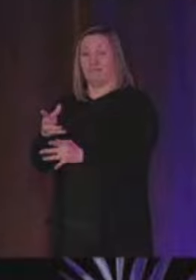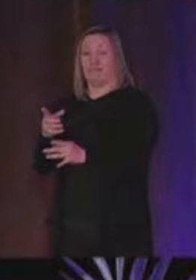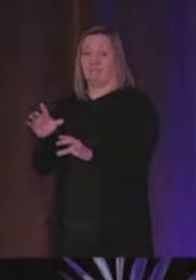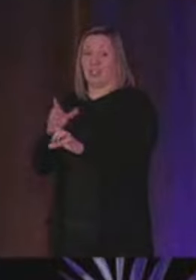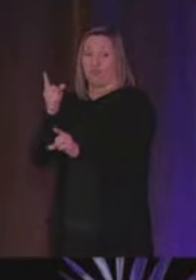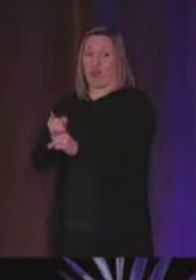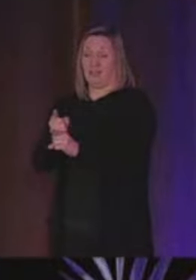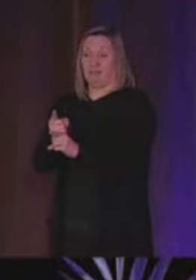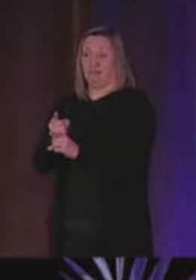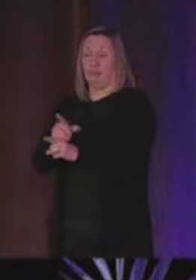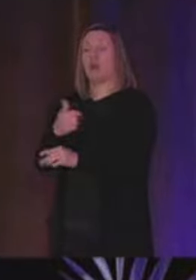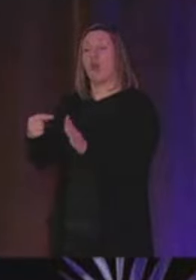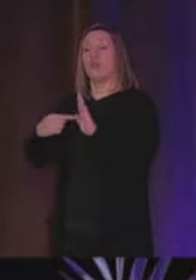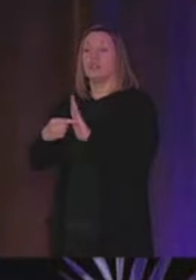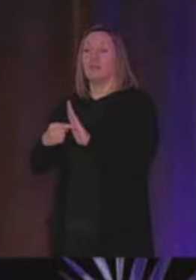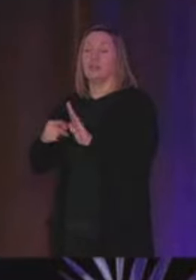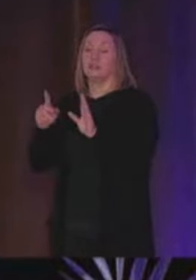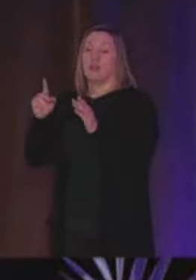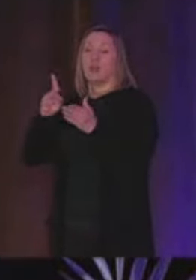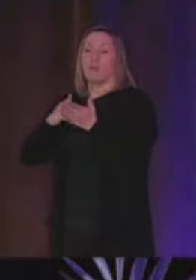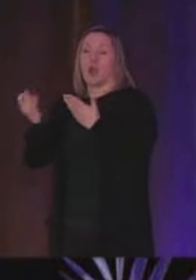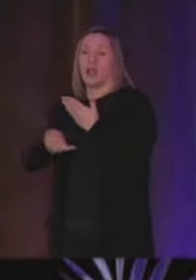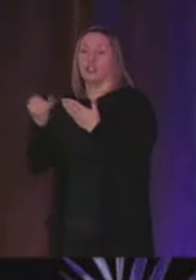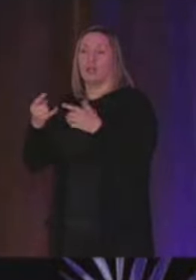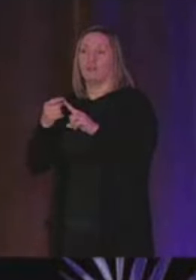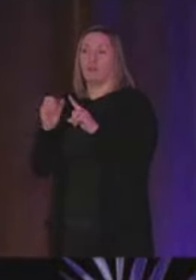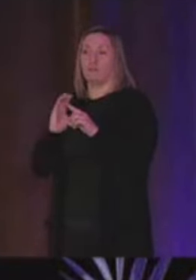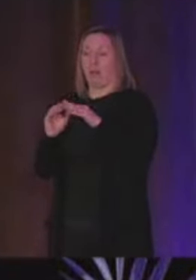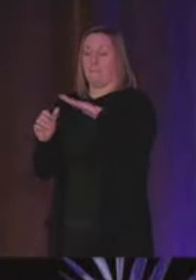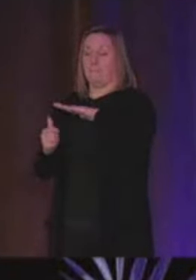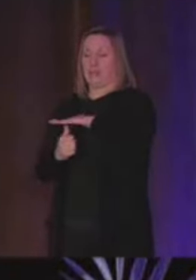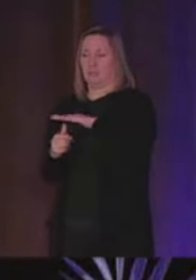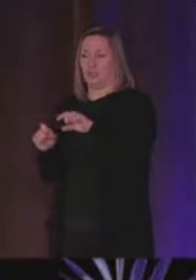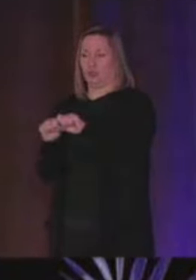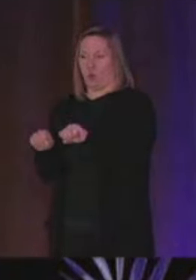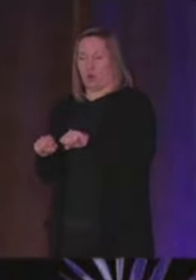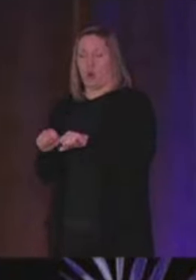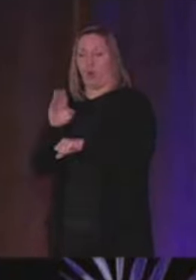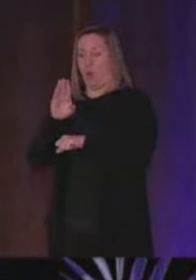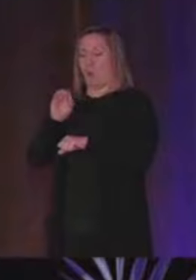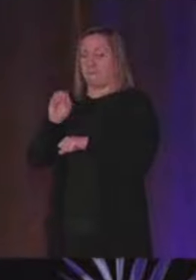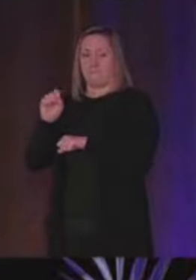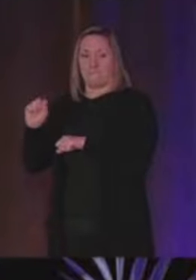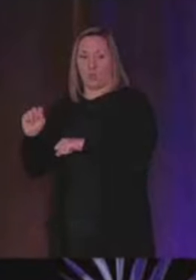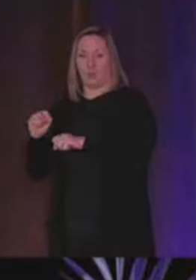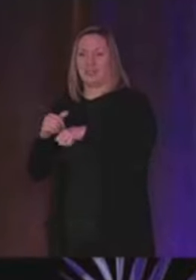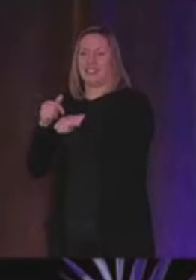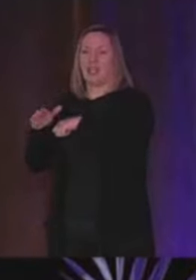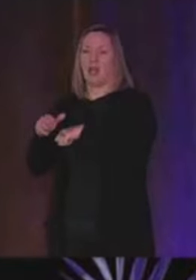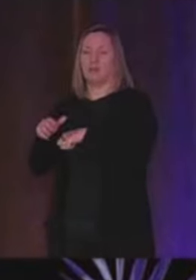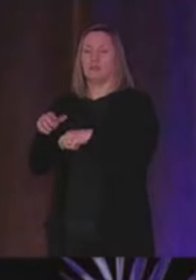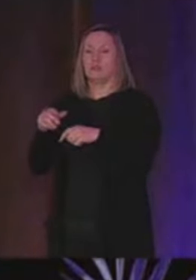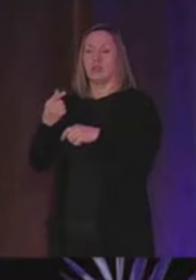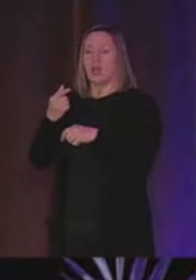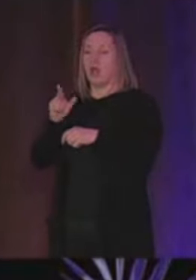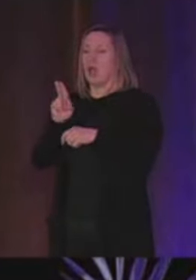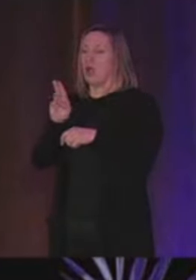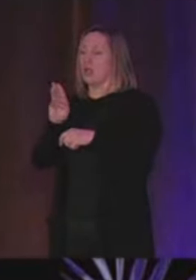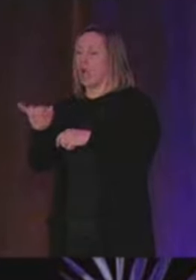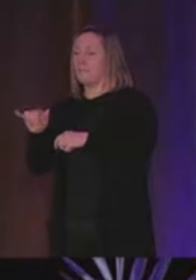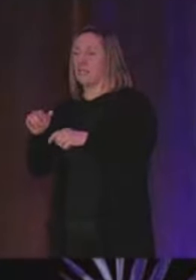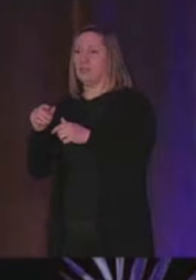Another example is a project from the Basement. Boost sells immunity gummy vitamins, and they wanted to